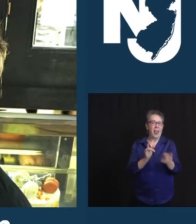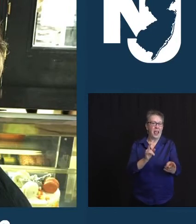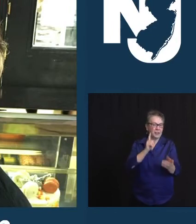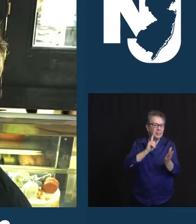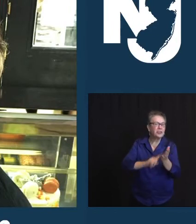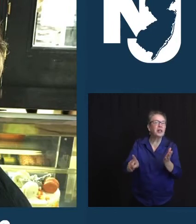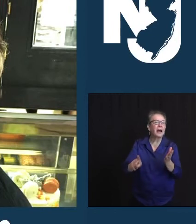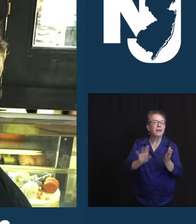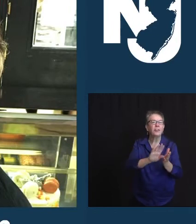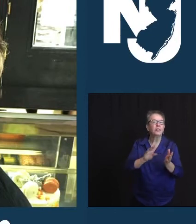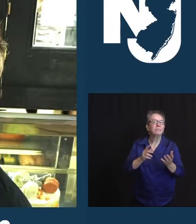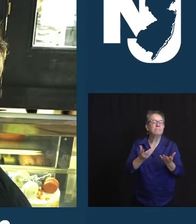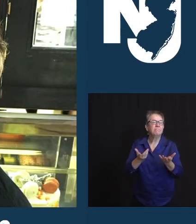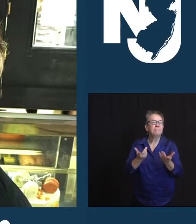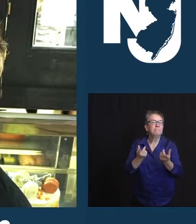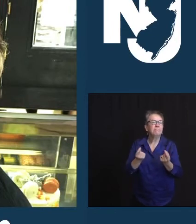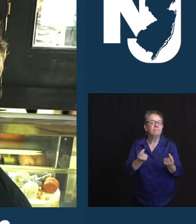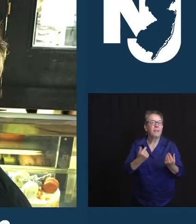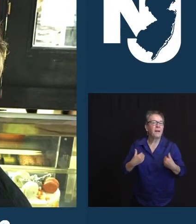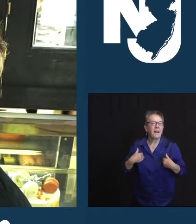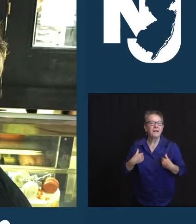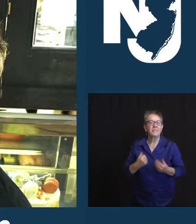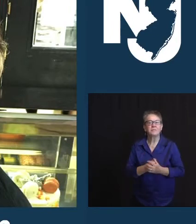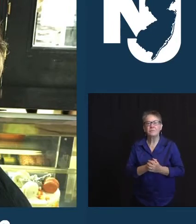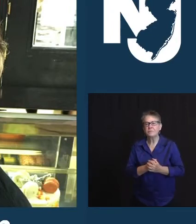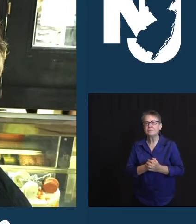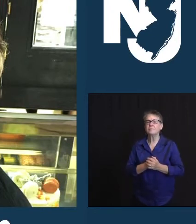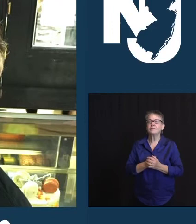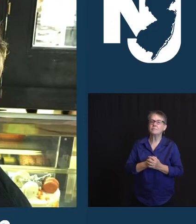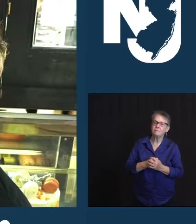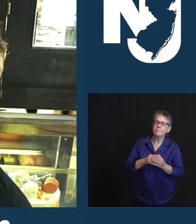550 Cookman Avenue, I hope you'll make a stop by to say hello.